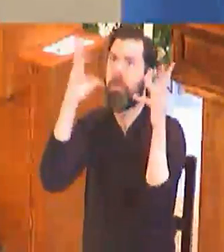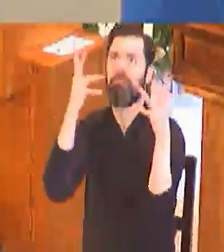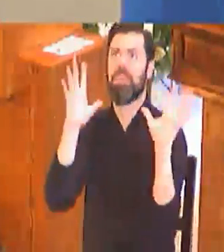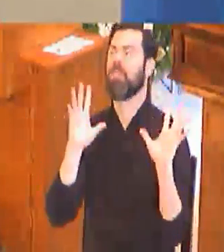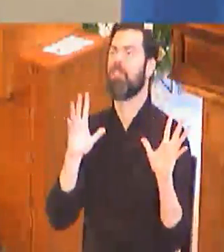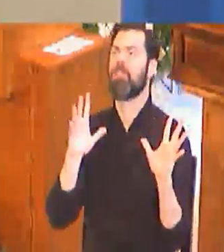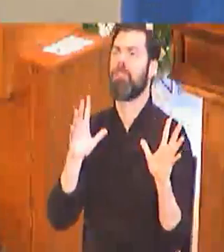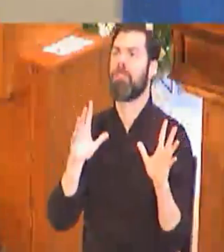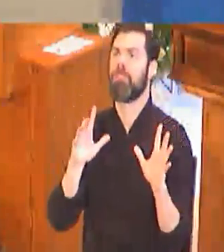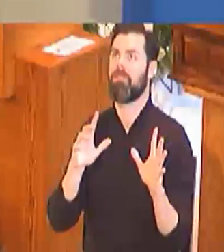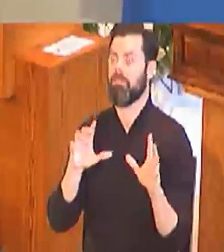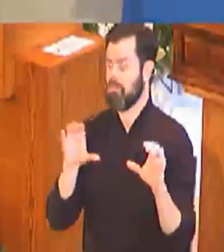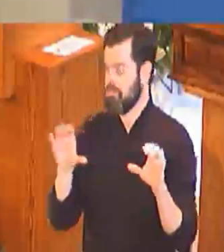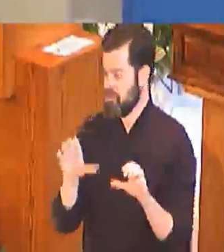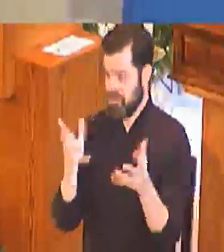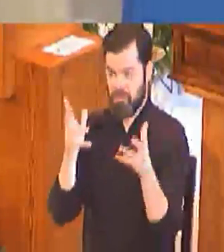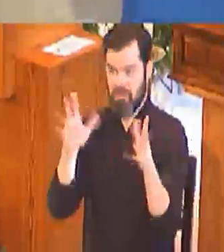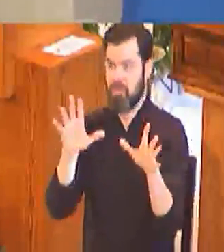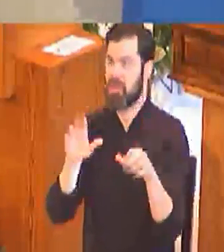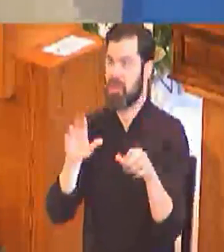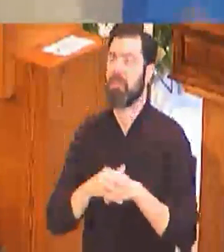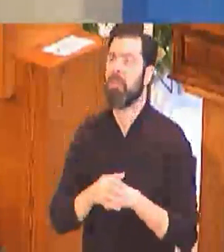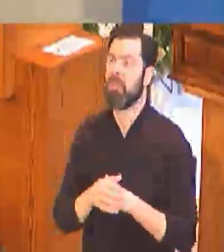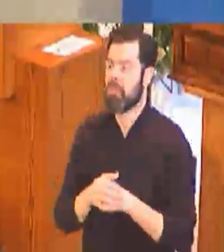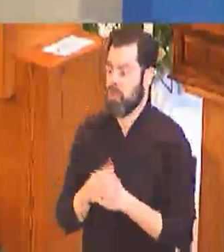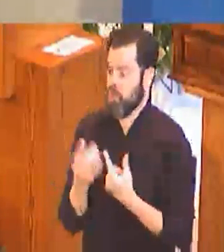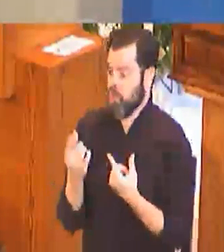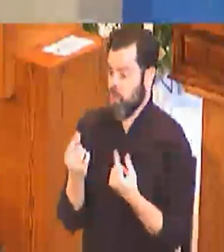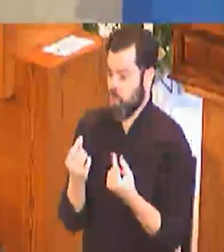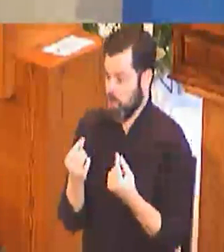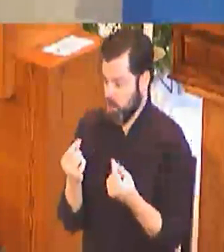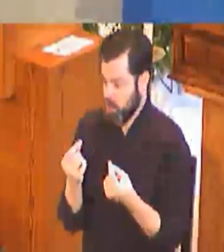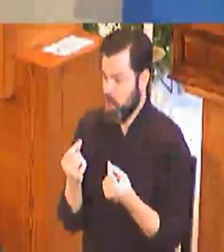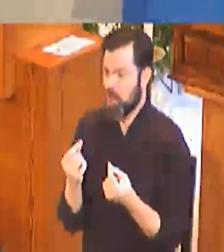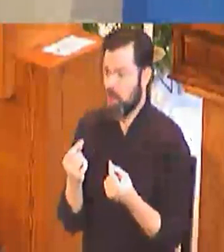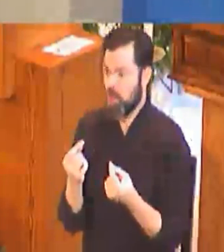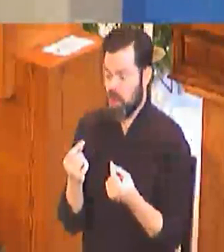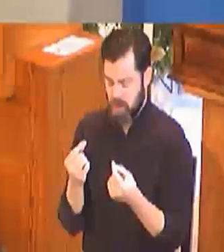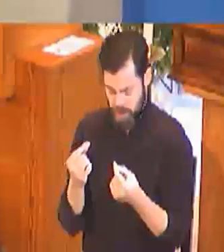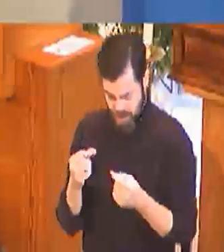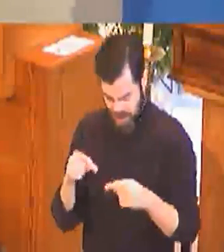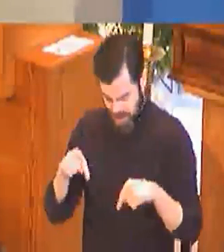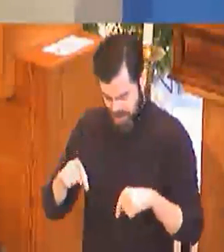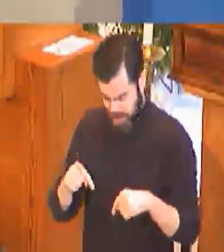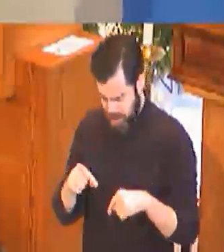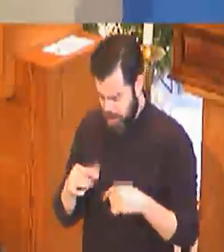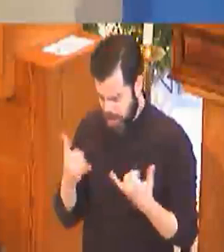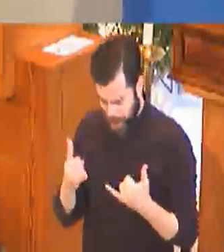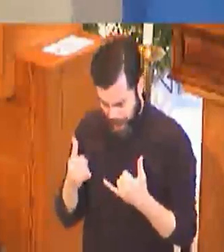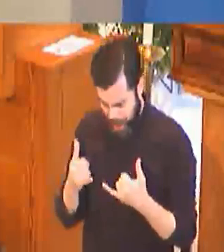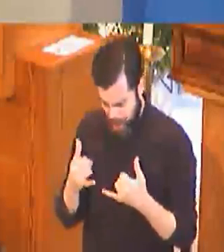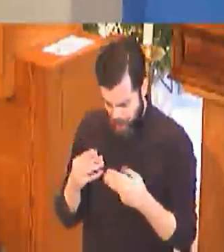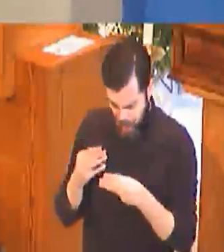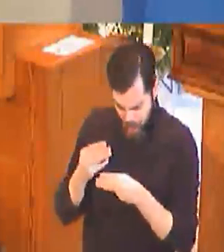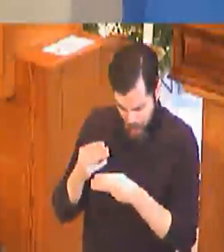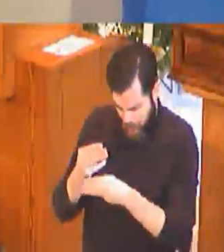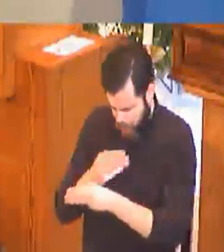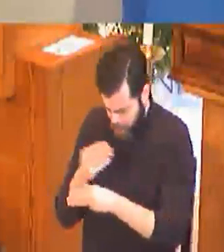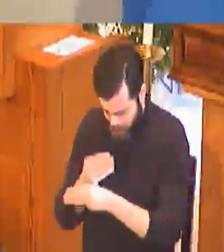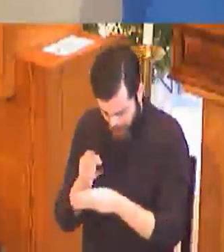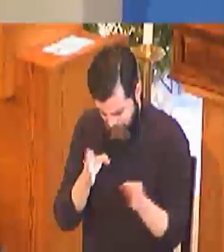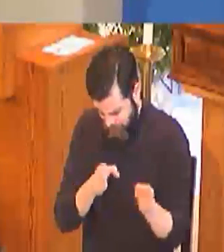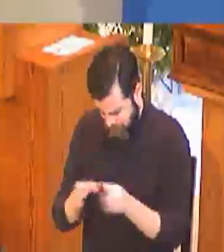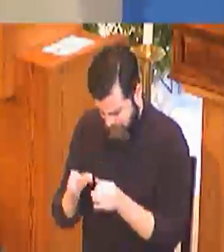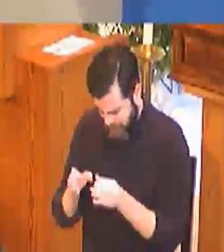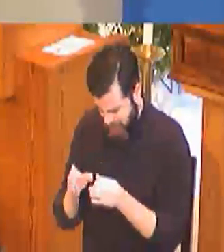In his mind, it was already done. And all they needed to do was change their math, change their thoughts to